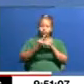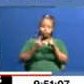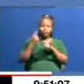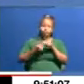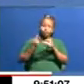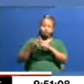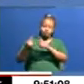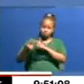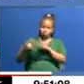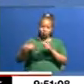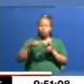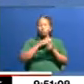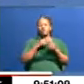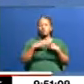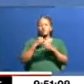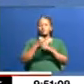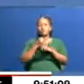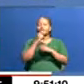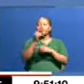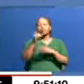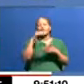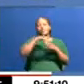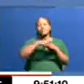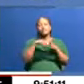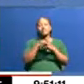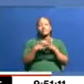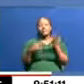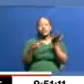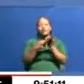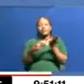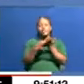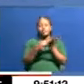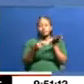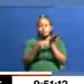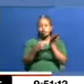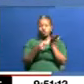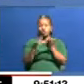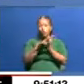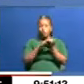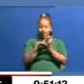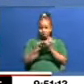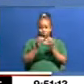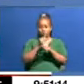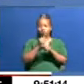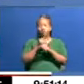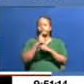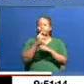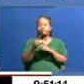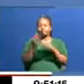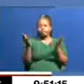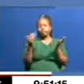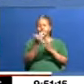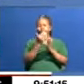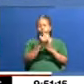ensuring that we invest in digital platforms. So our omnichannel implementation, which we call On the Go, is